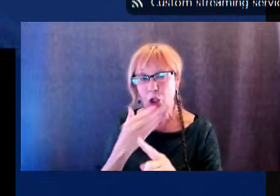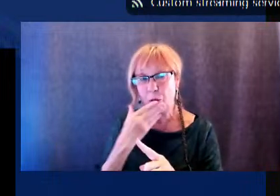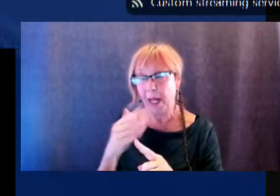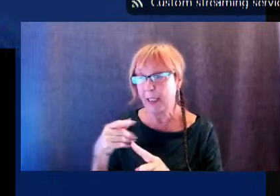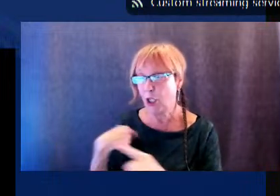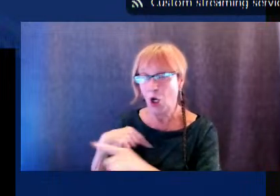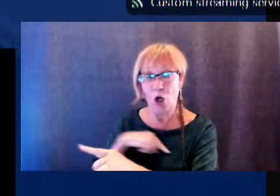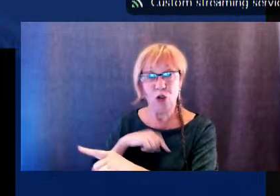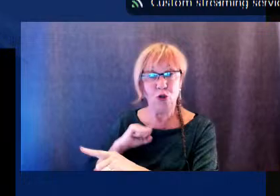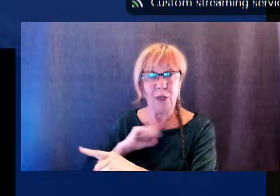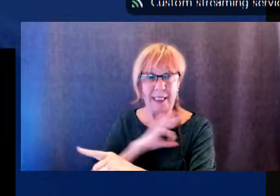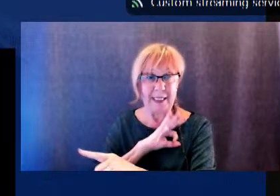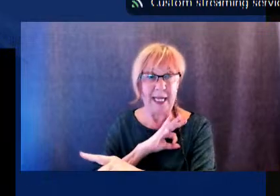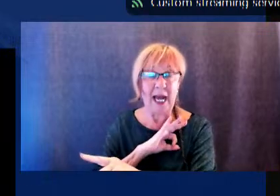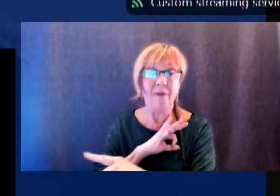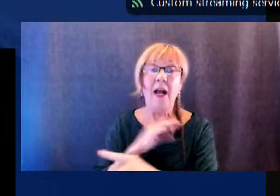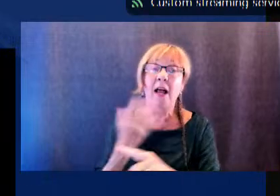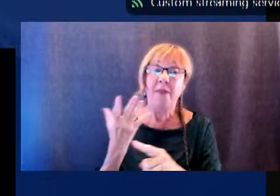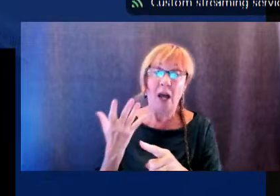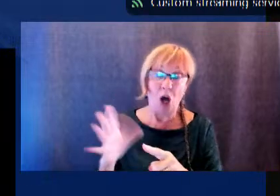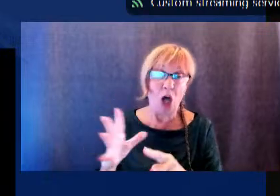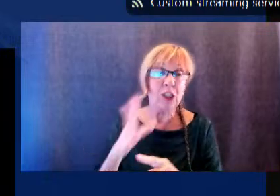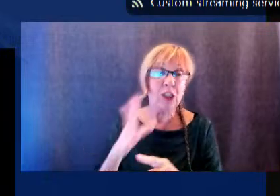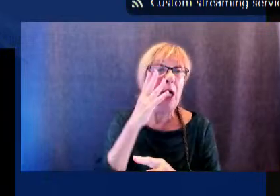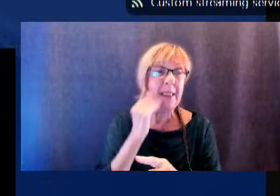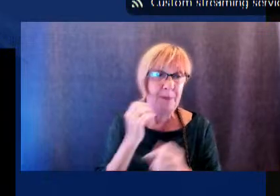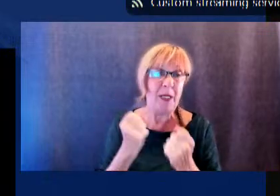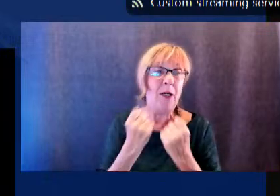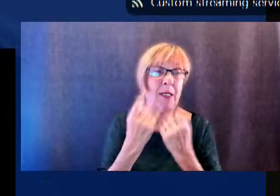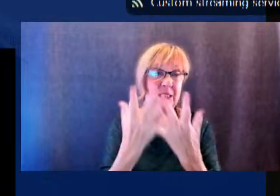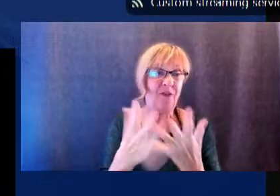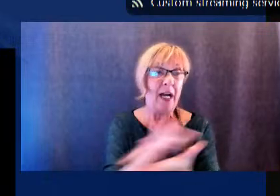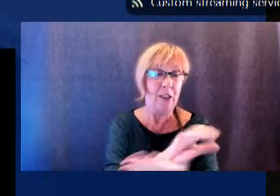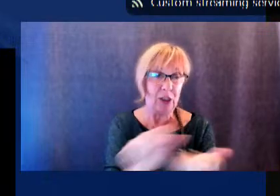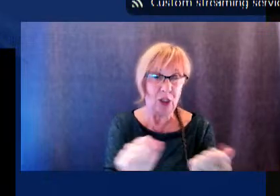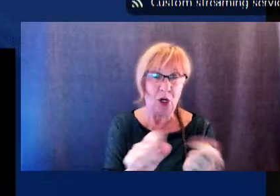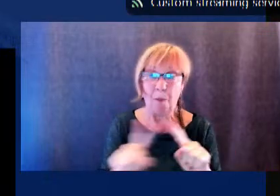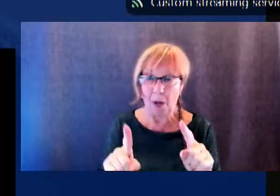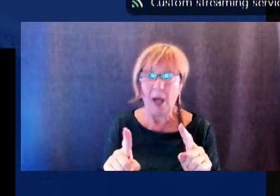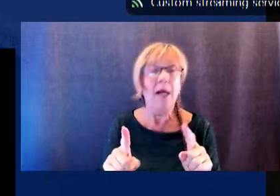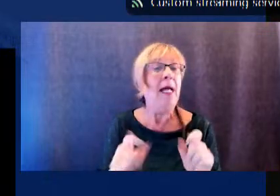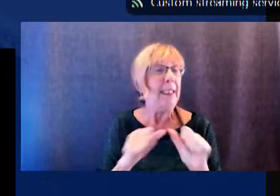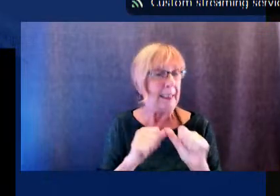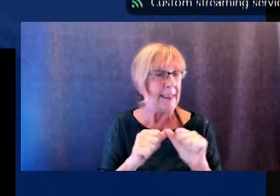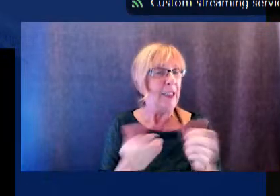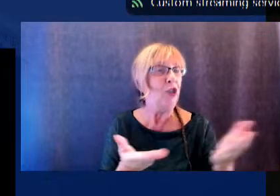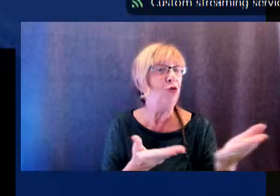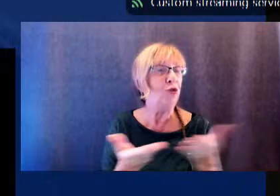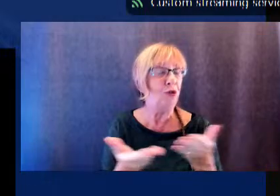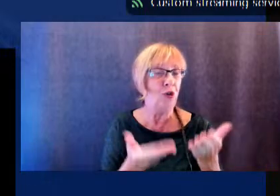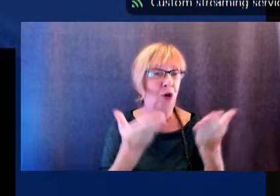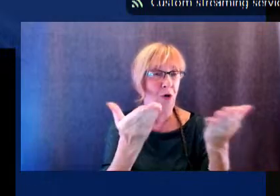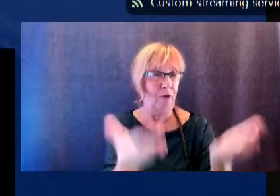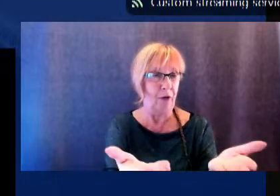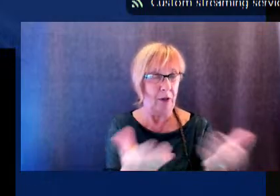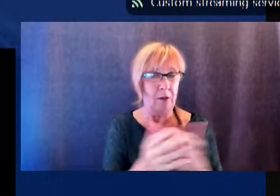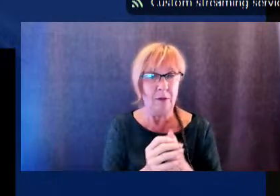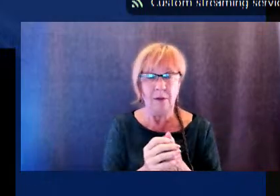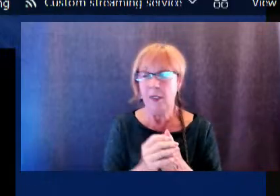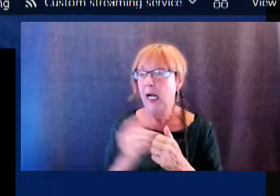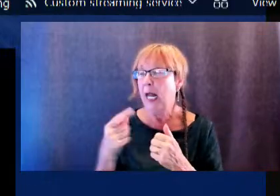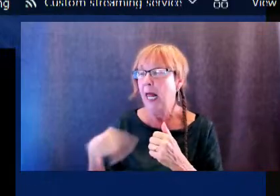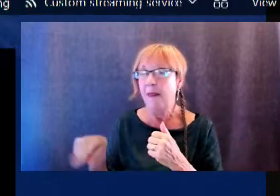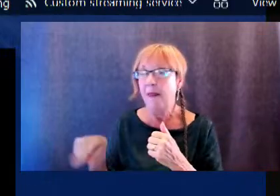who were also fire impacted themselves, but still chose to serve. These dedicated staff have planned and hosted several group